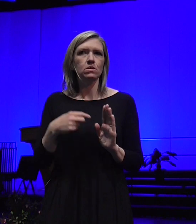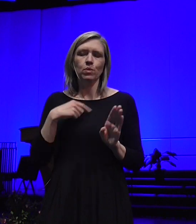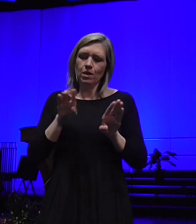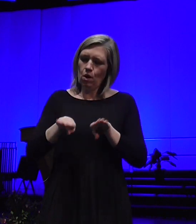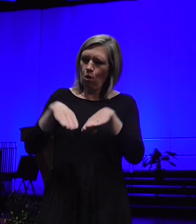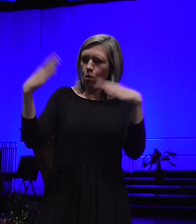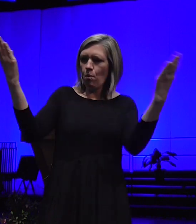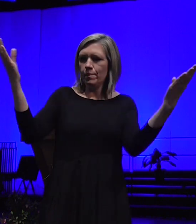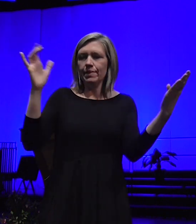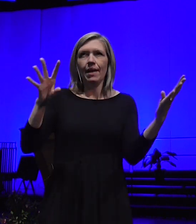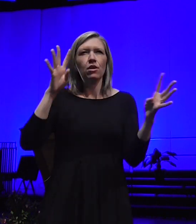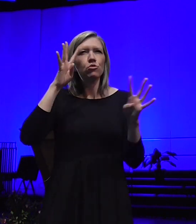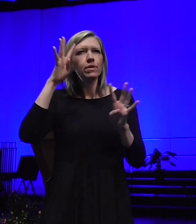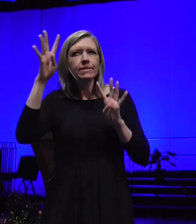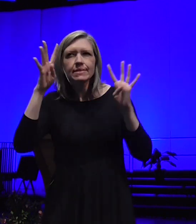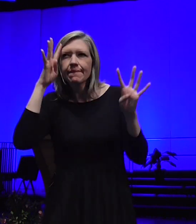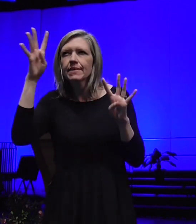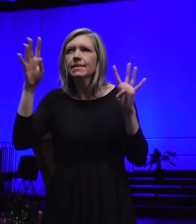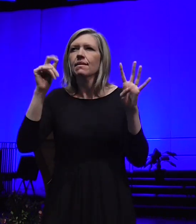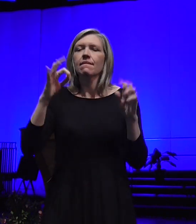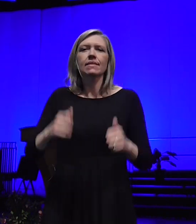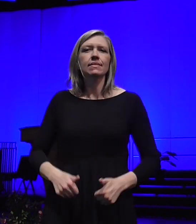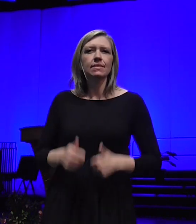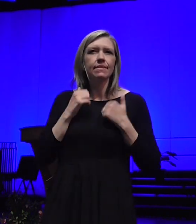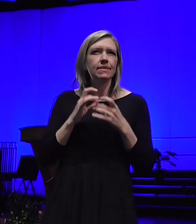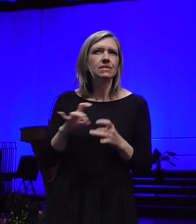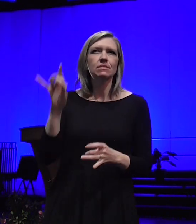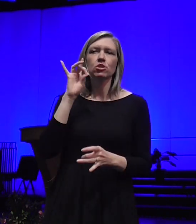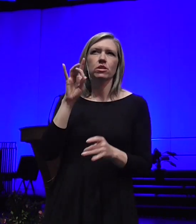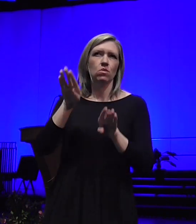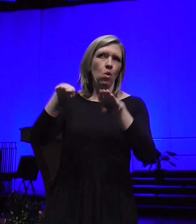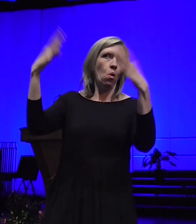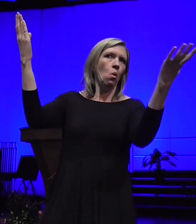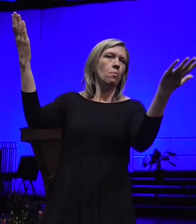the creativity of the living Spirit.